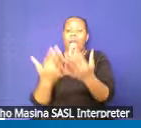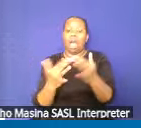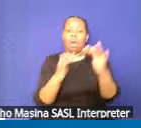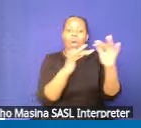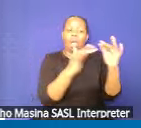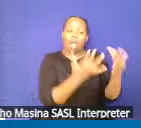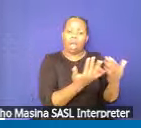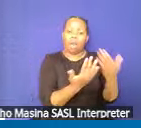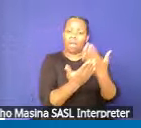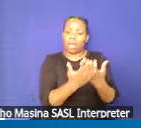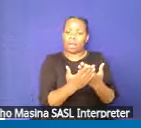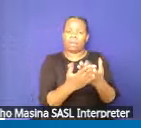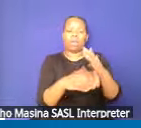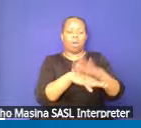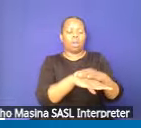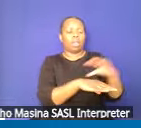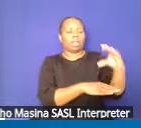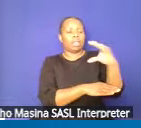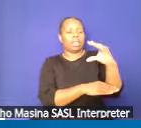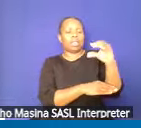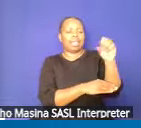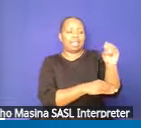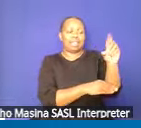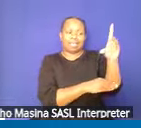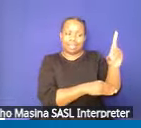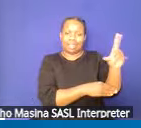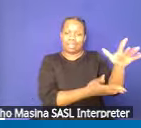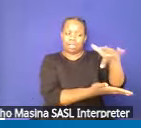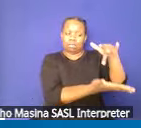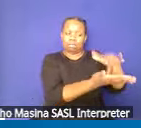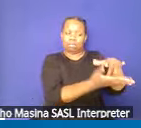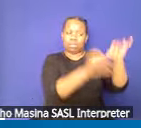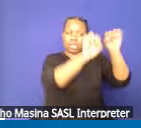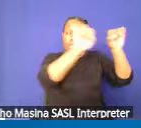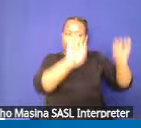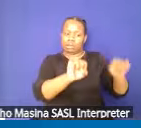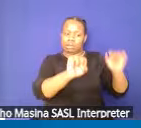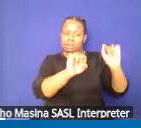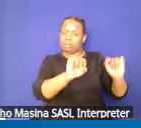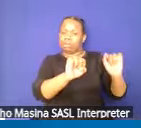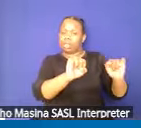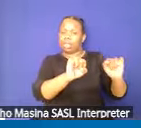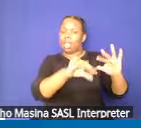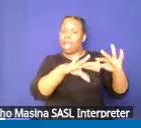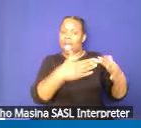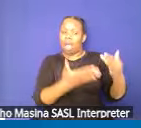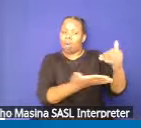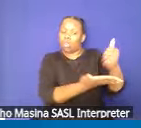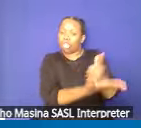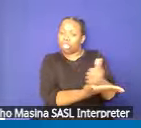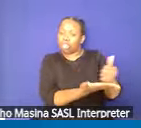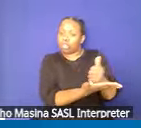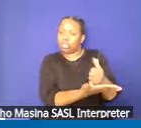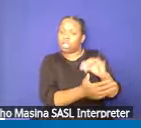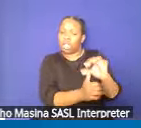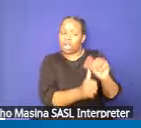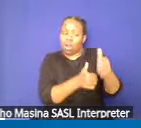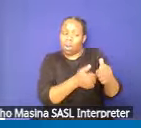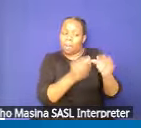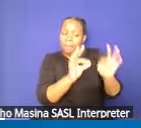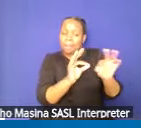the CSD, which is the Central Supply Database, how to be a registered, compliant, and approved